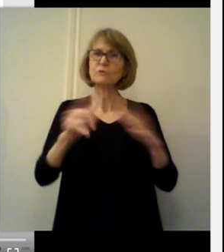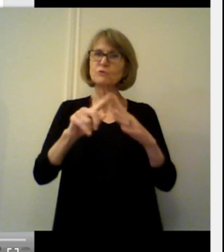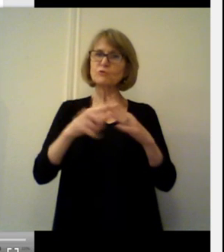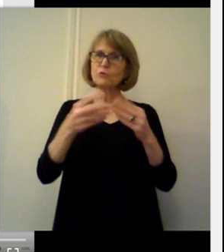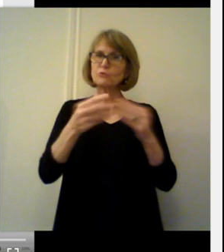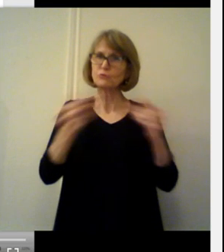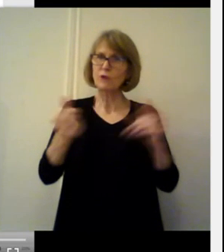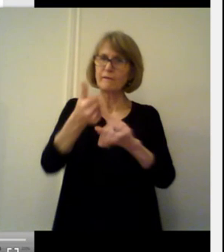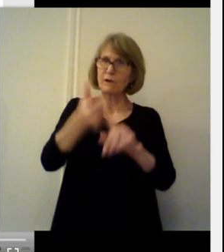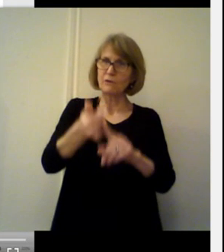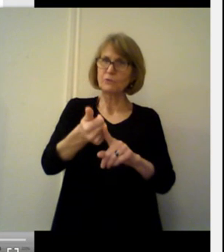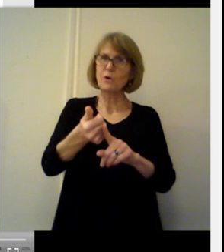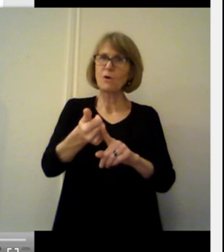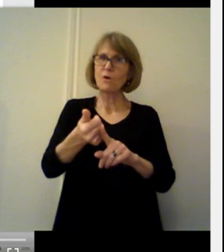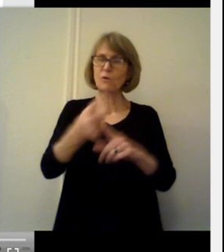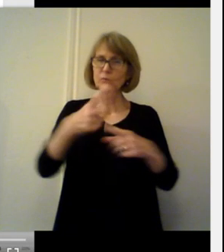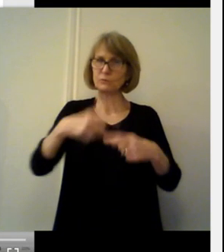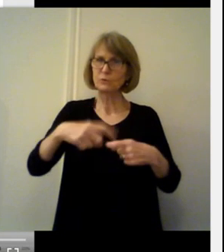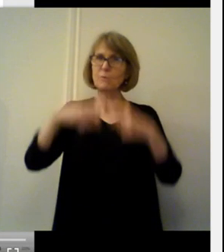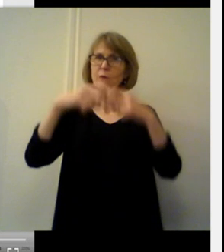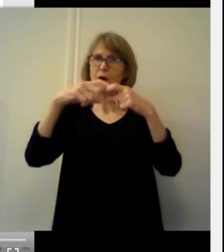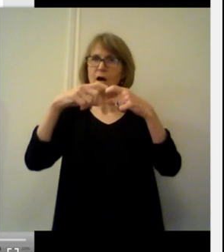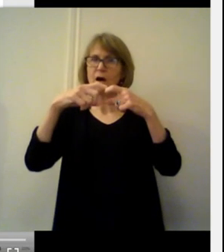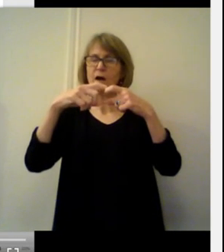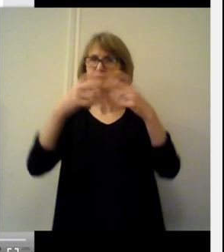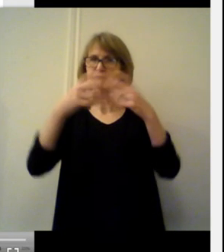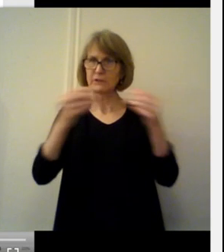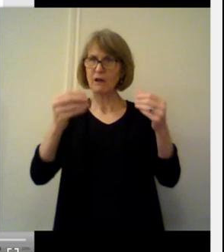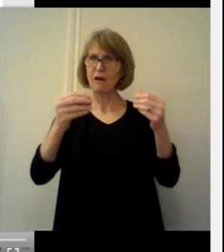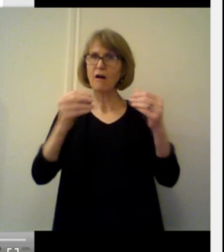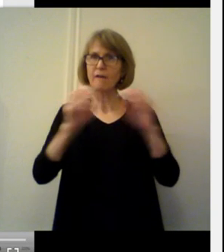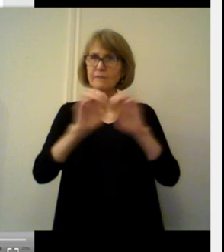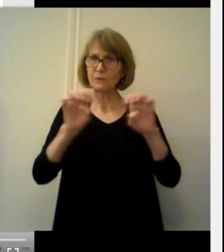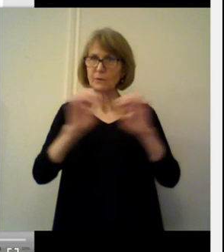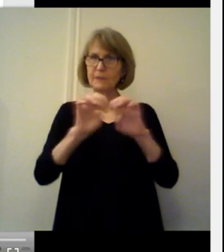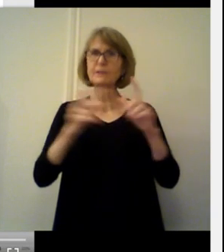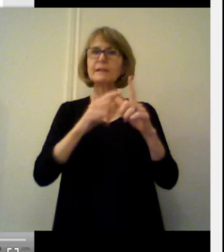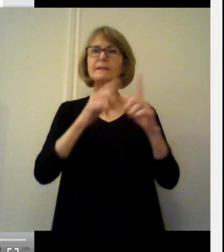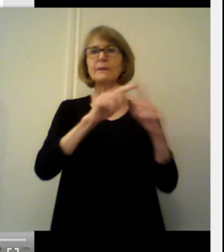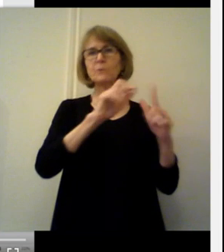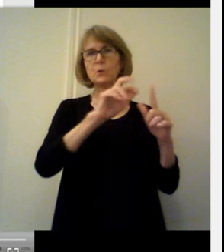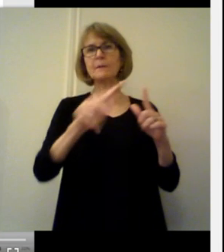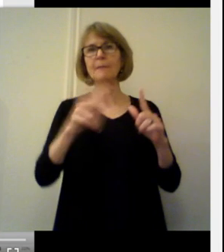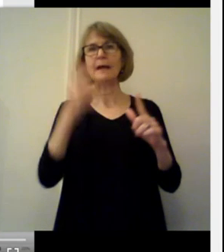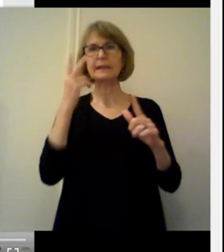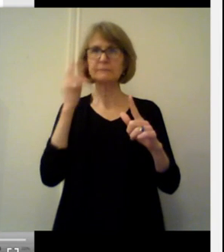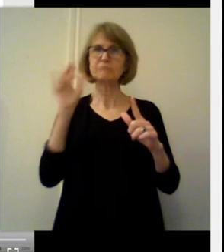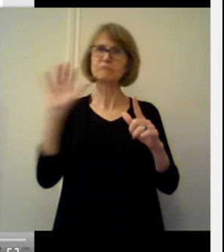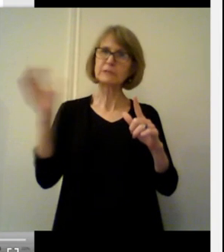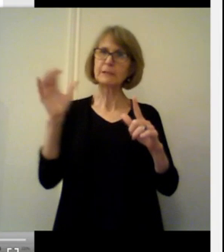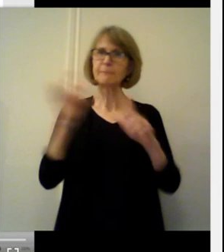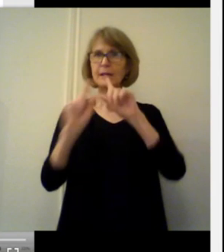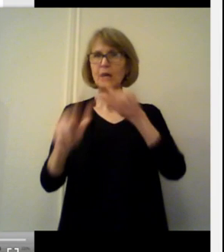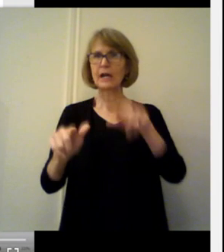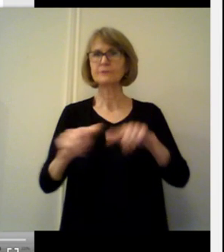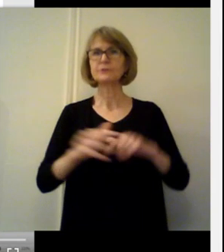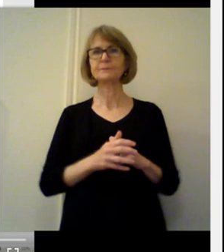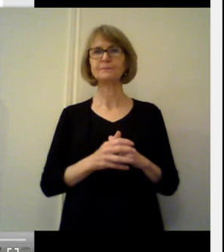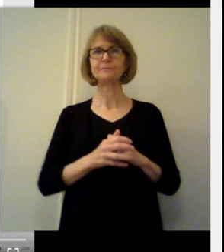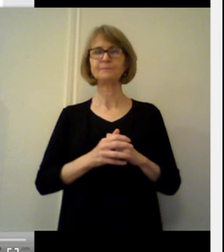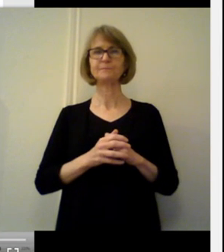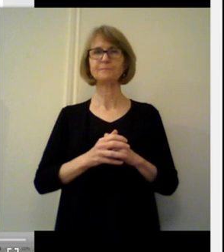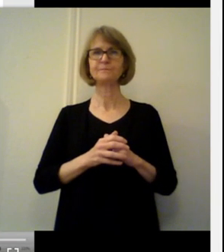own. So pause the video, solve the equation, and let's come back if we get the same x. Or let's come back to see if we get the same